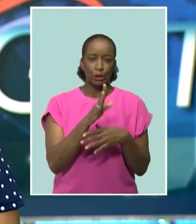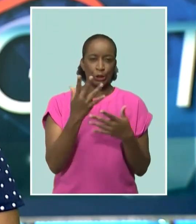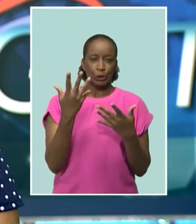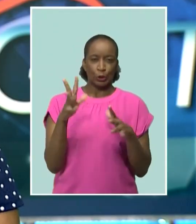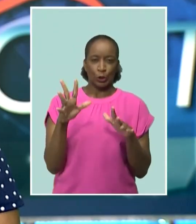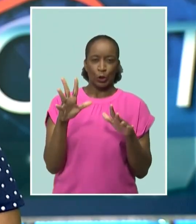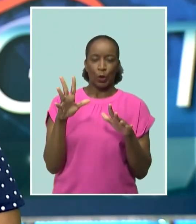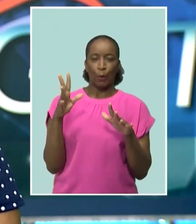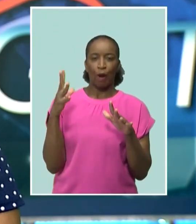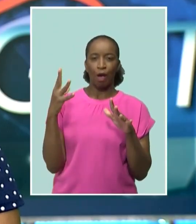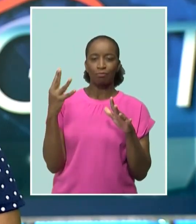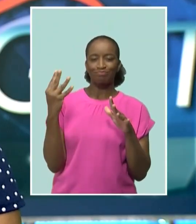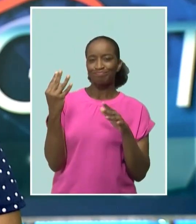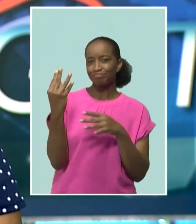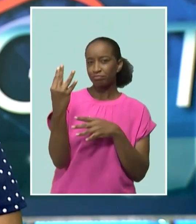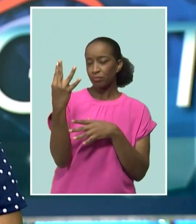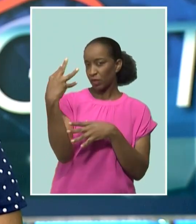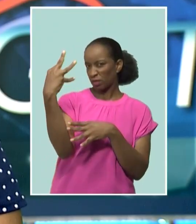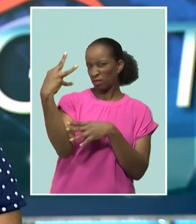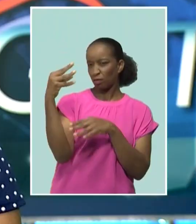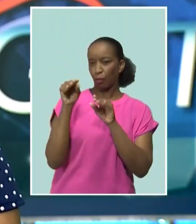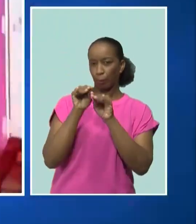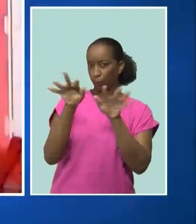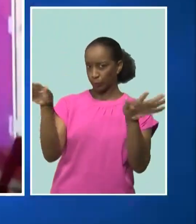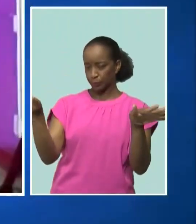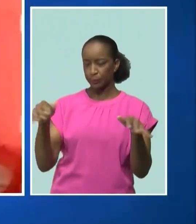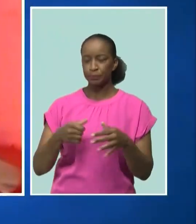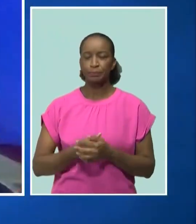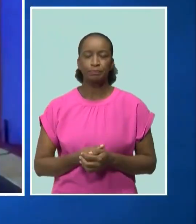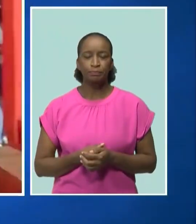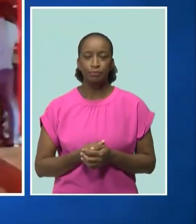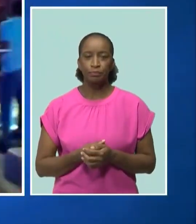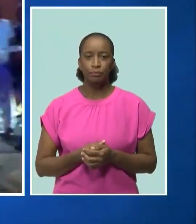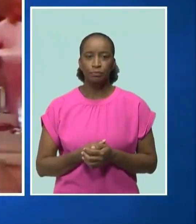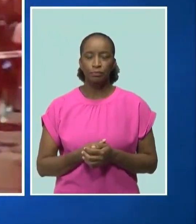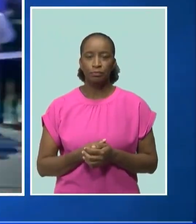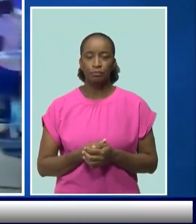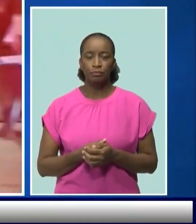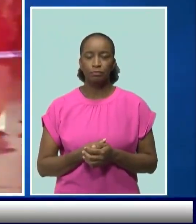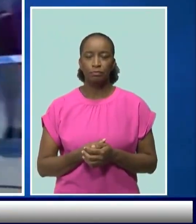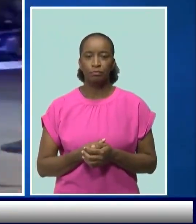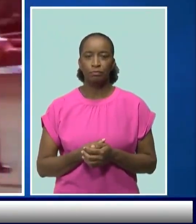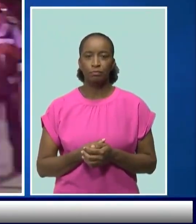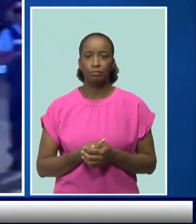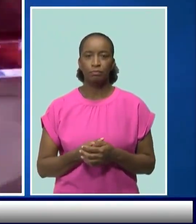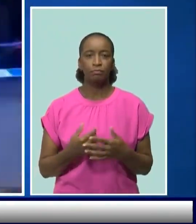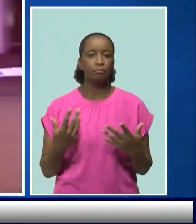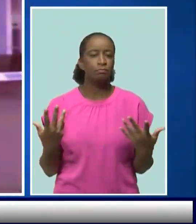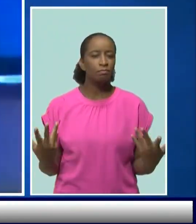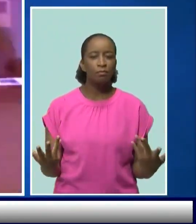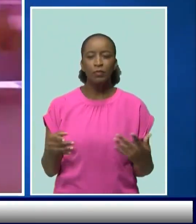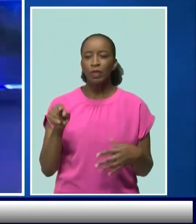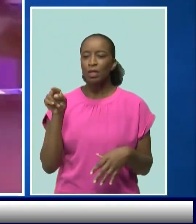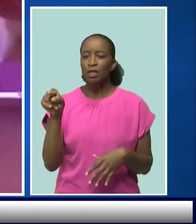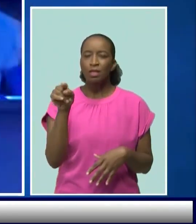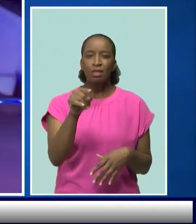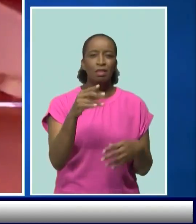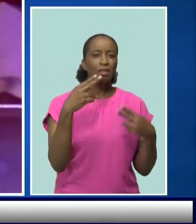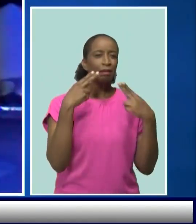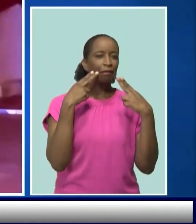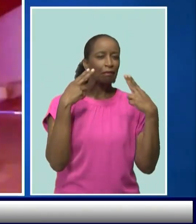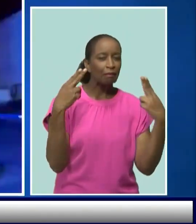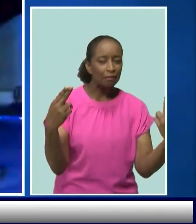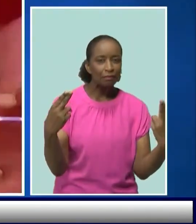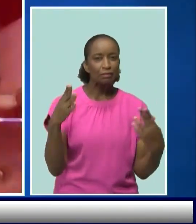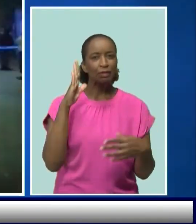our Crystal Hoyt about the ordeal. How much more innocent lives before something